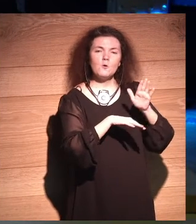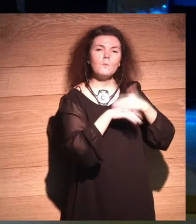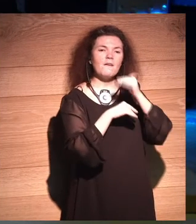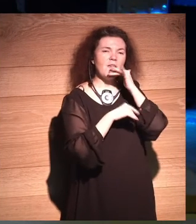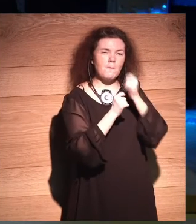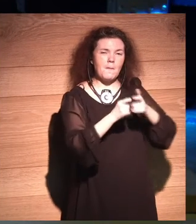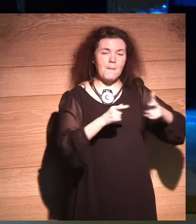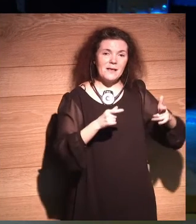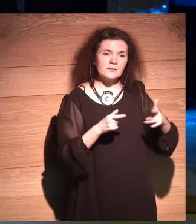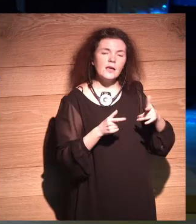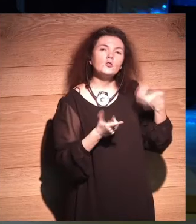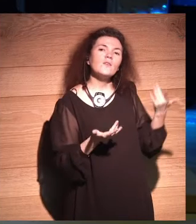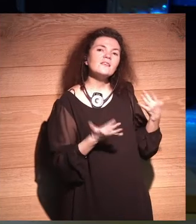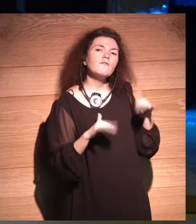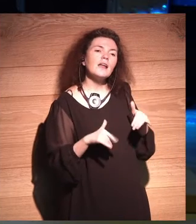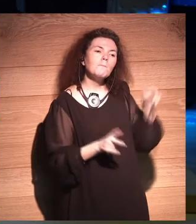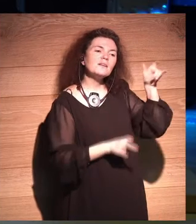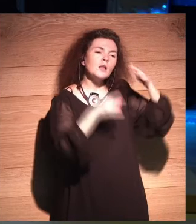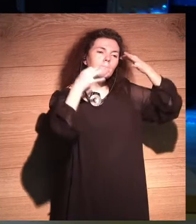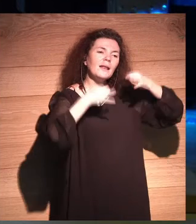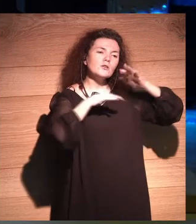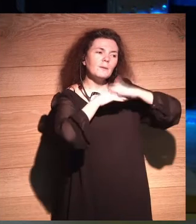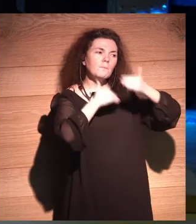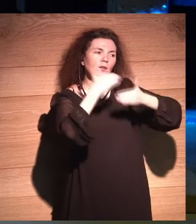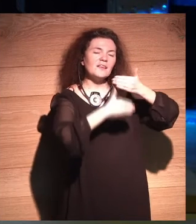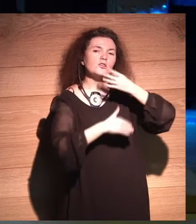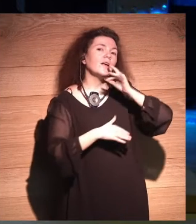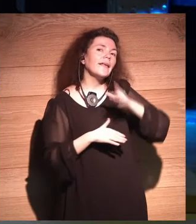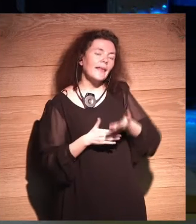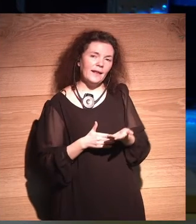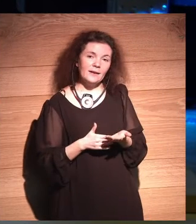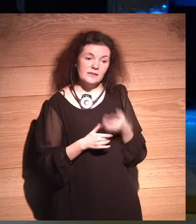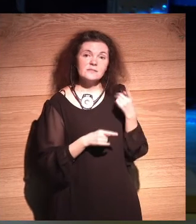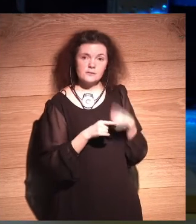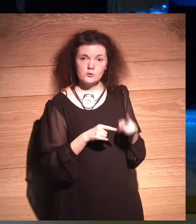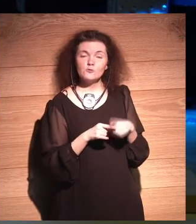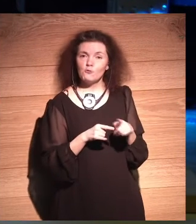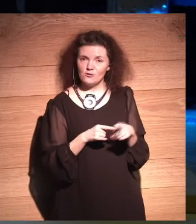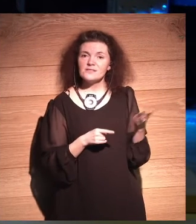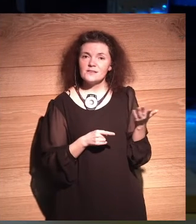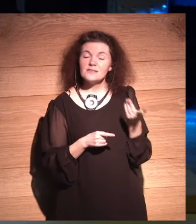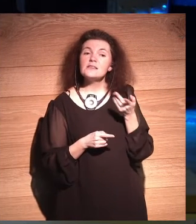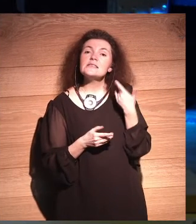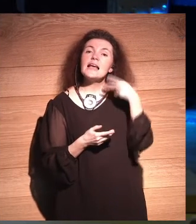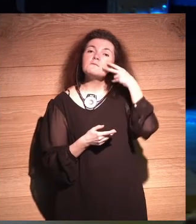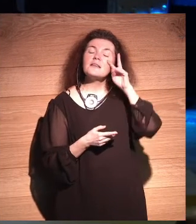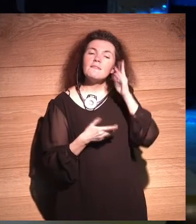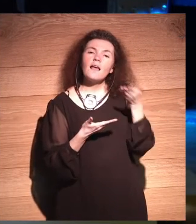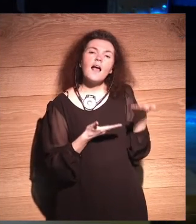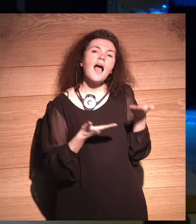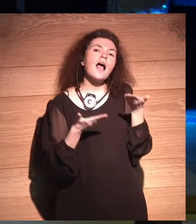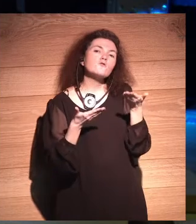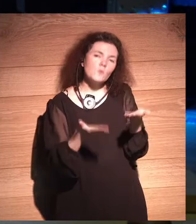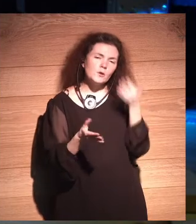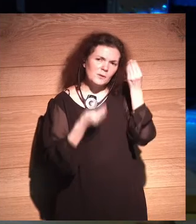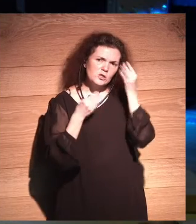is a significant challenge. Do these things help with that? I would like to think that they do. Number one, because the way that we govern